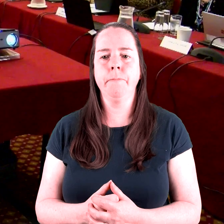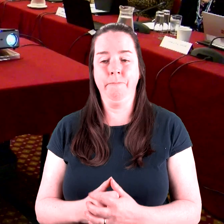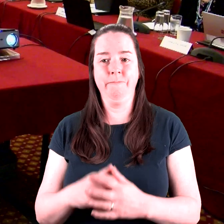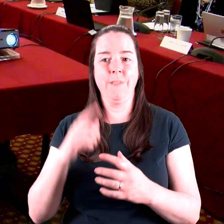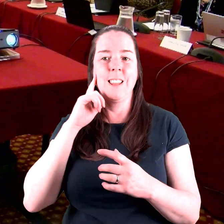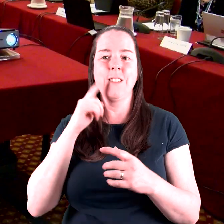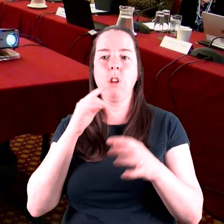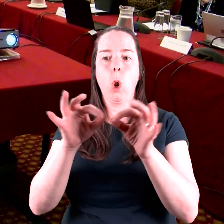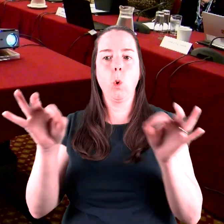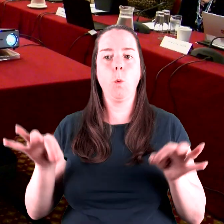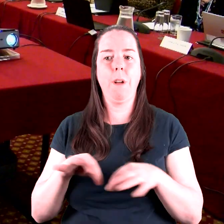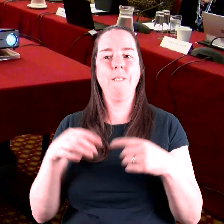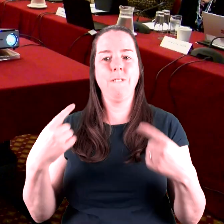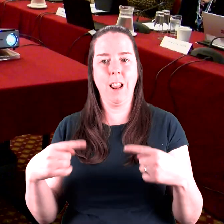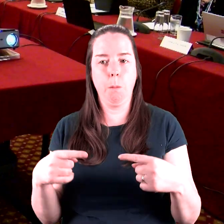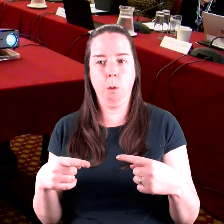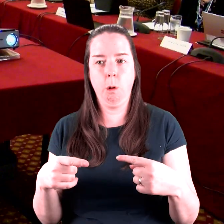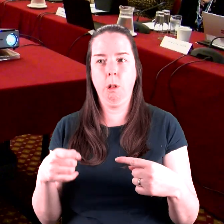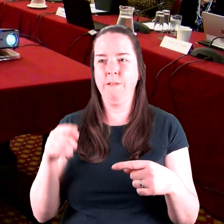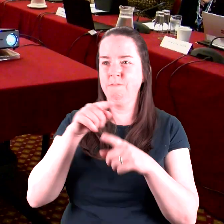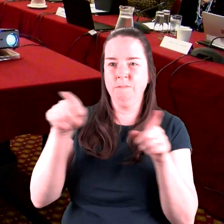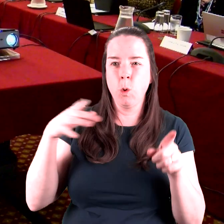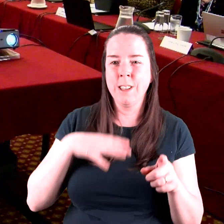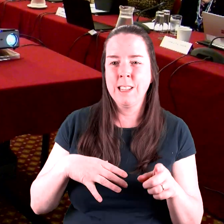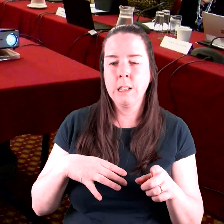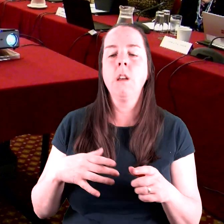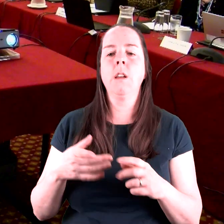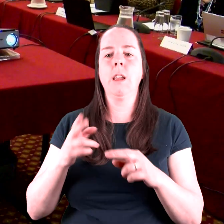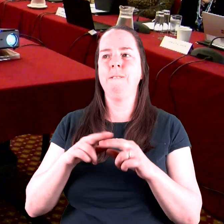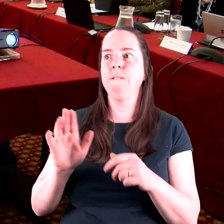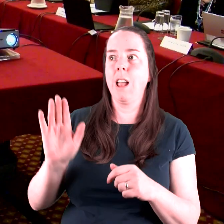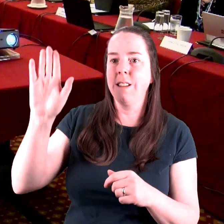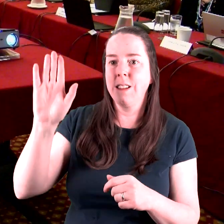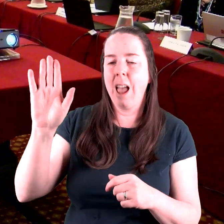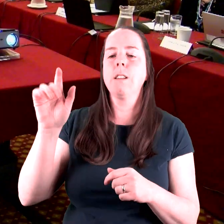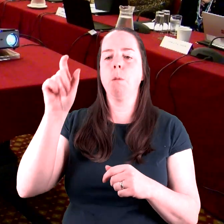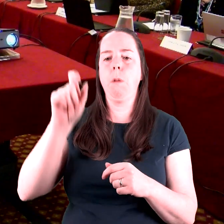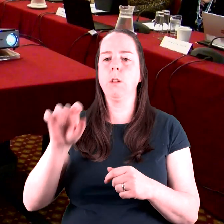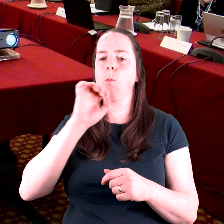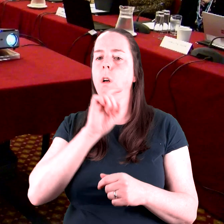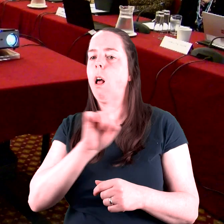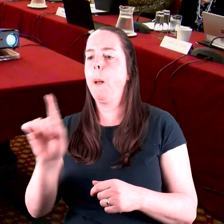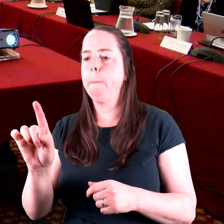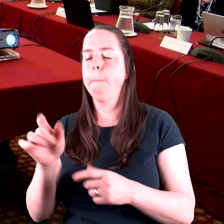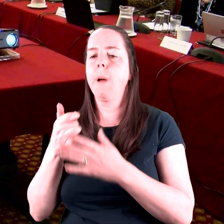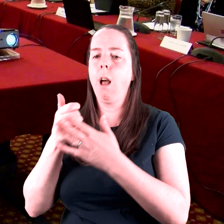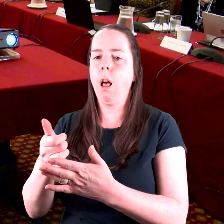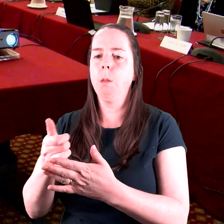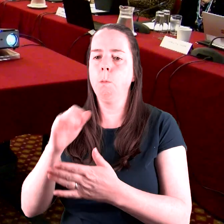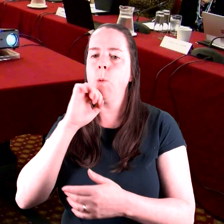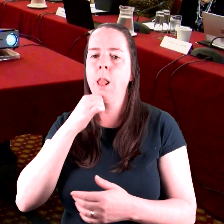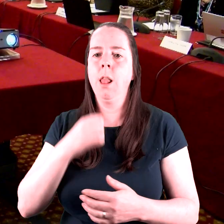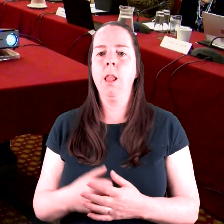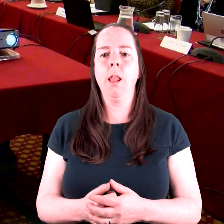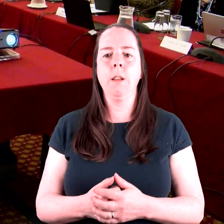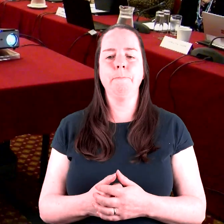please? There is a hearing loop available if anybody needs it. If you just indicate, someone will come and help